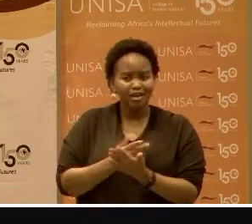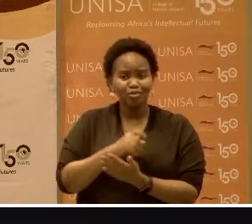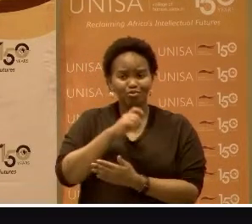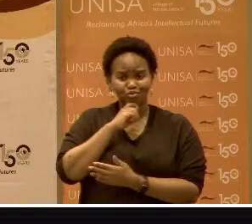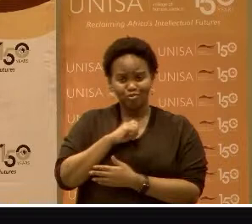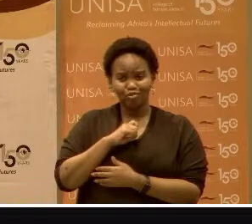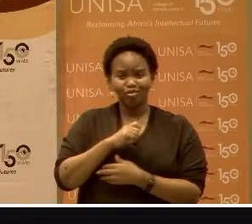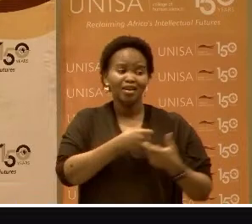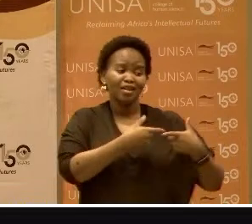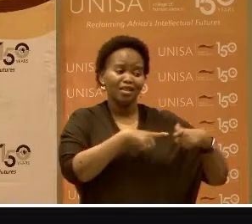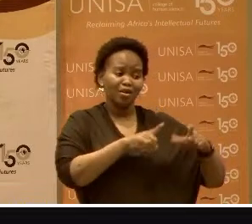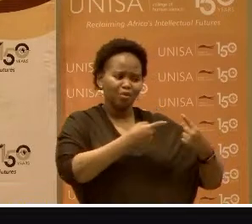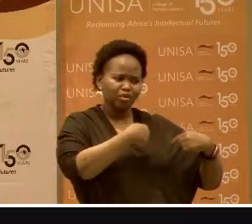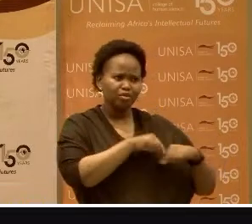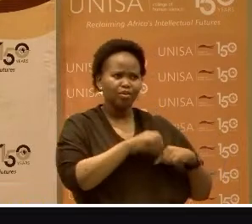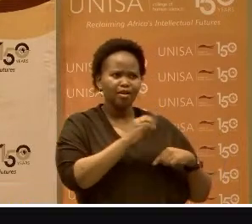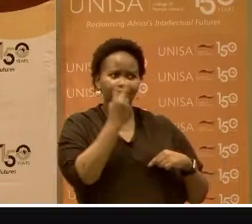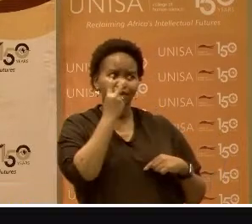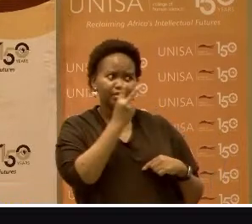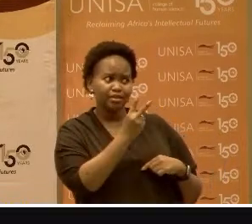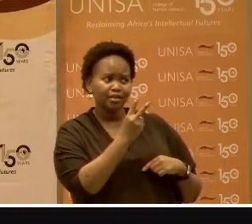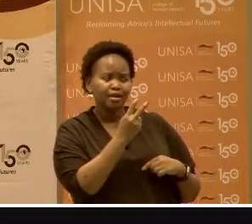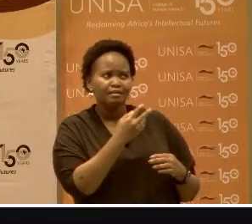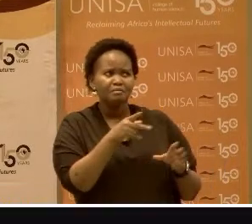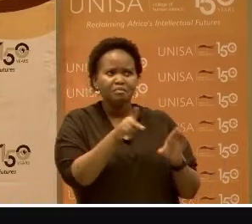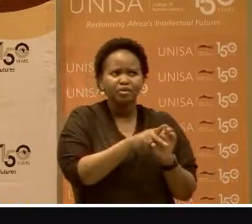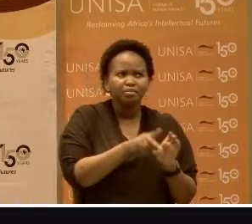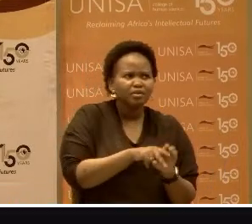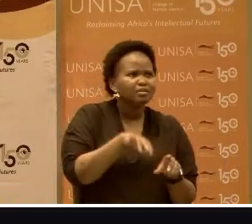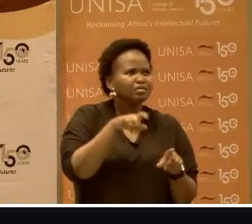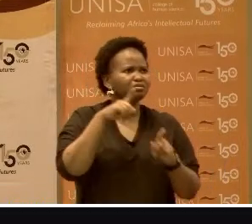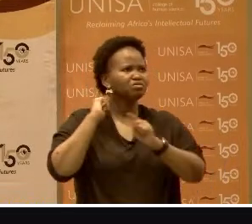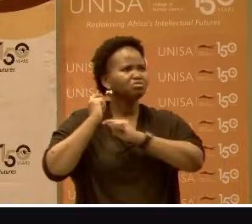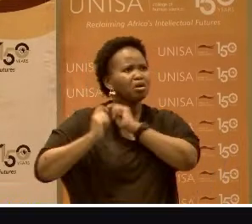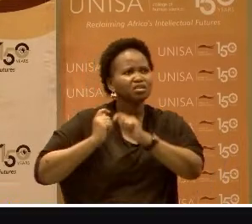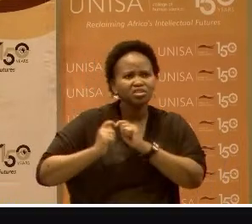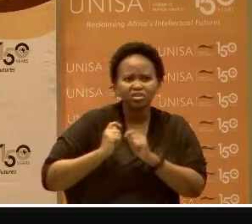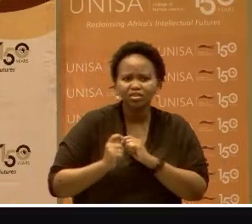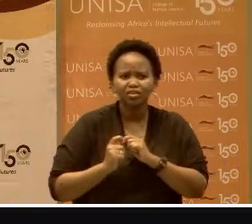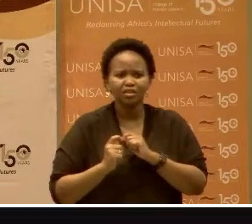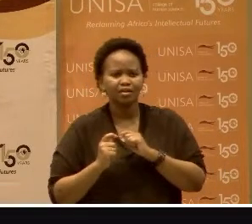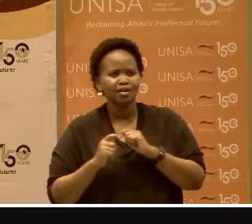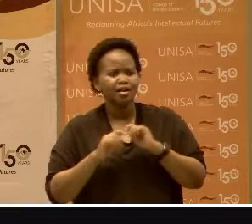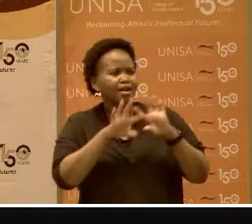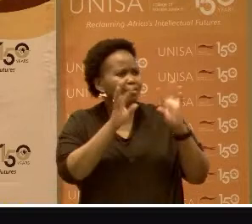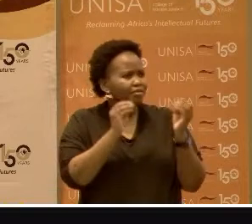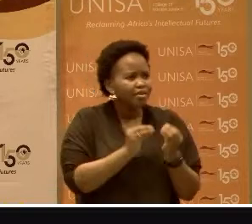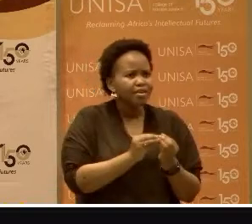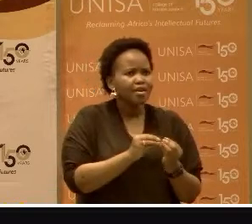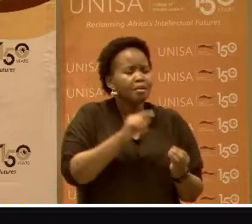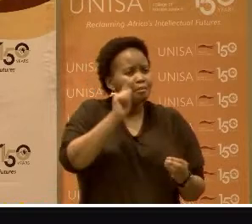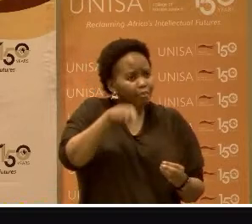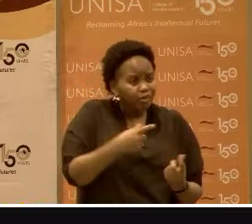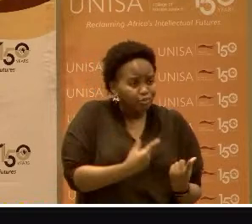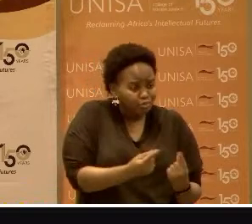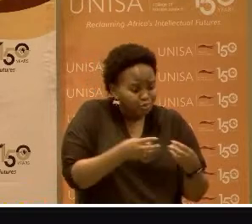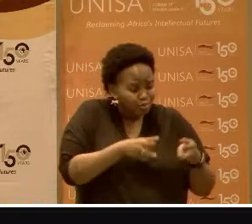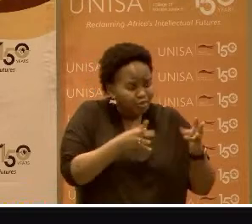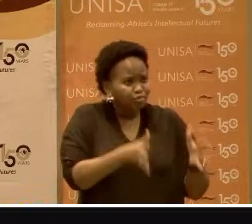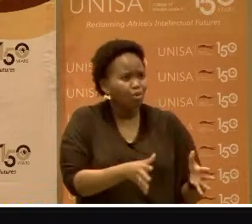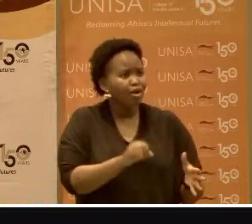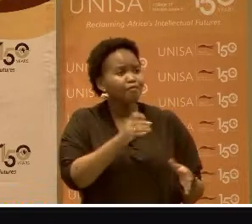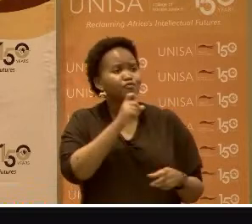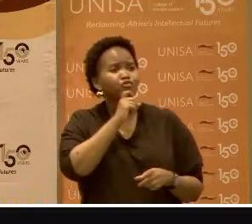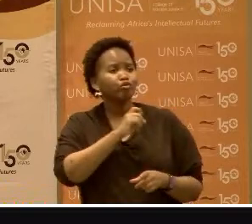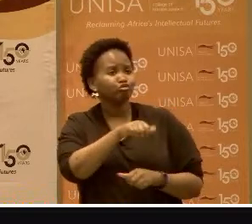people to share their cultural practices, traditions, and languages with wider audience. Let us do that. Create social media account for